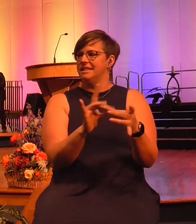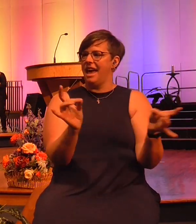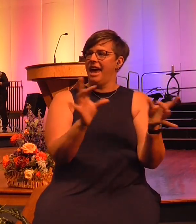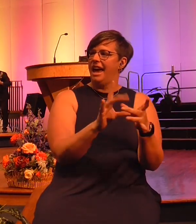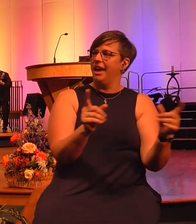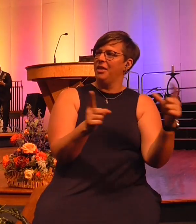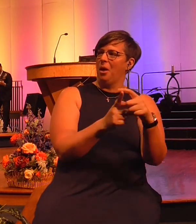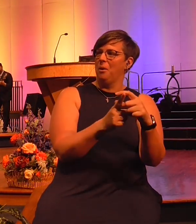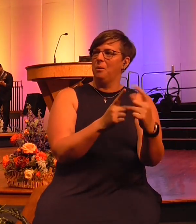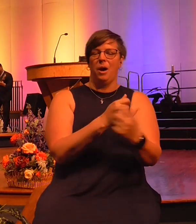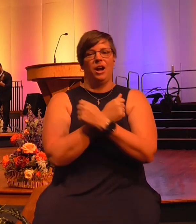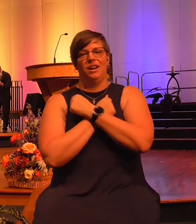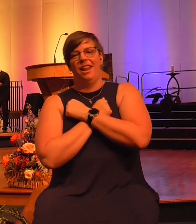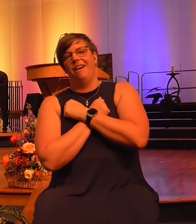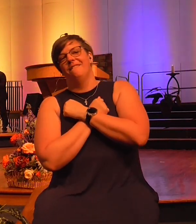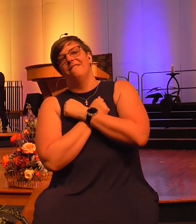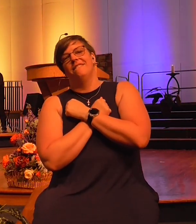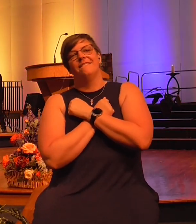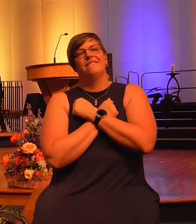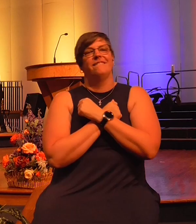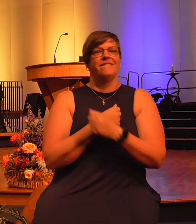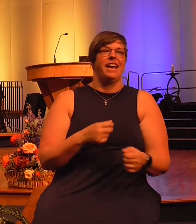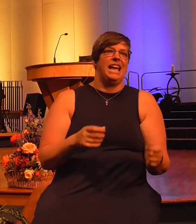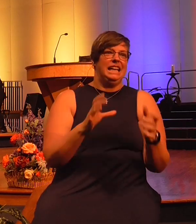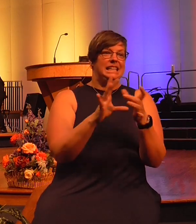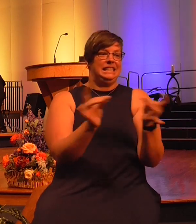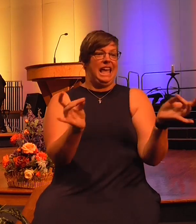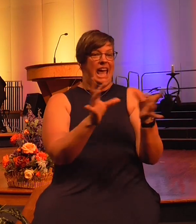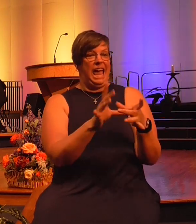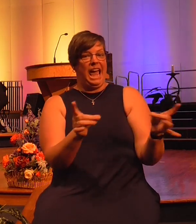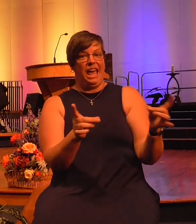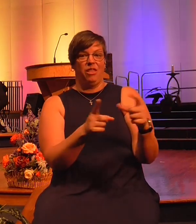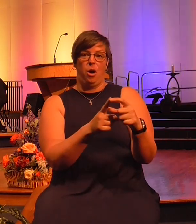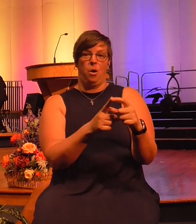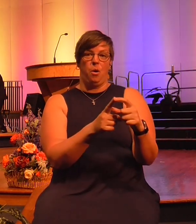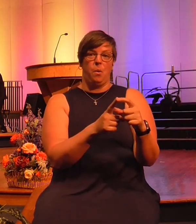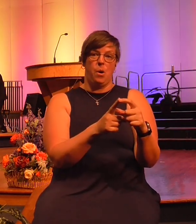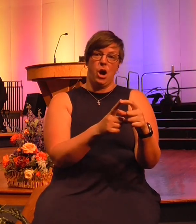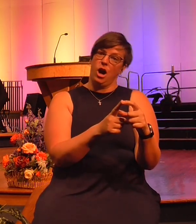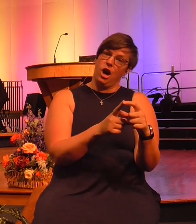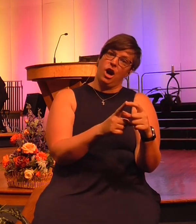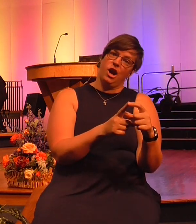the word love. Say the word